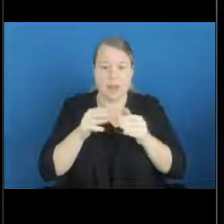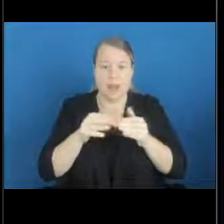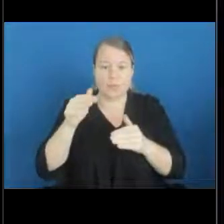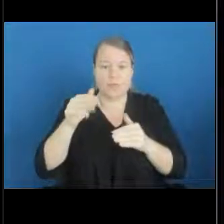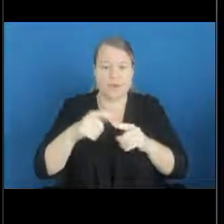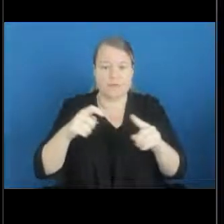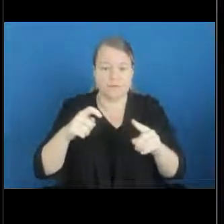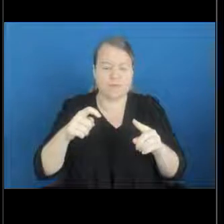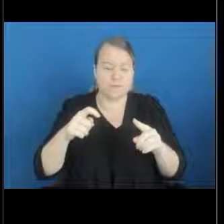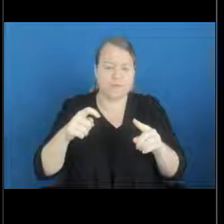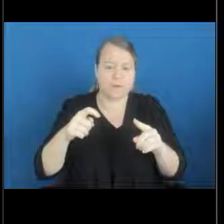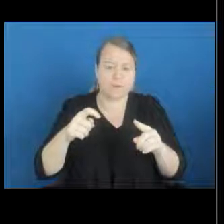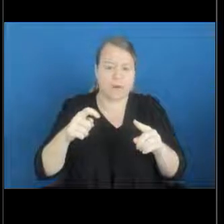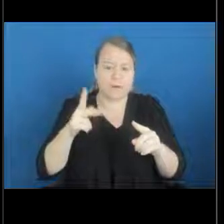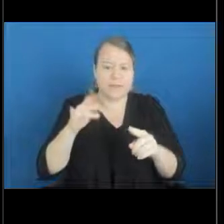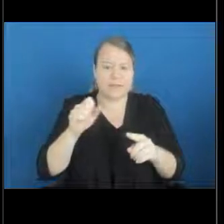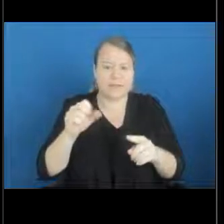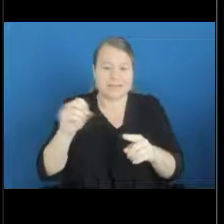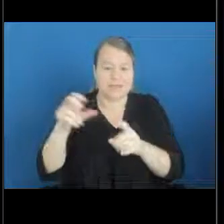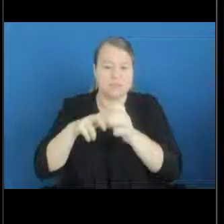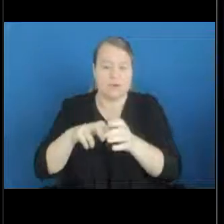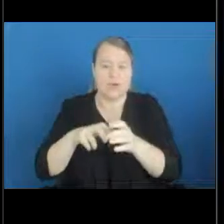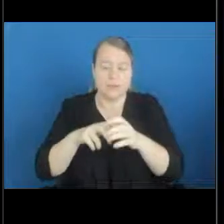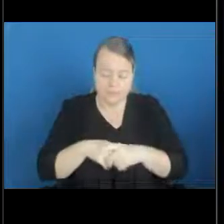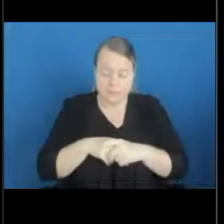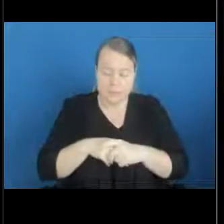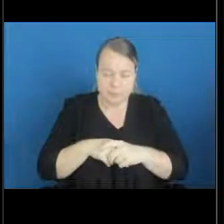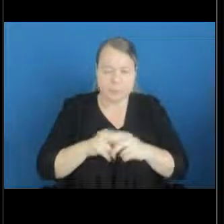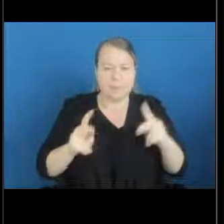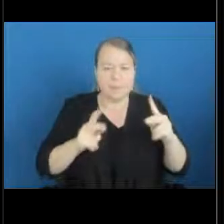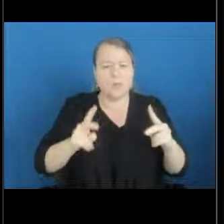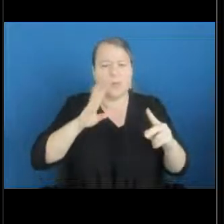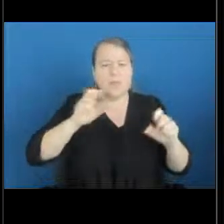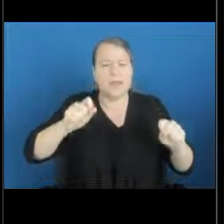whereby pedestrians would be able to cross to the metro station.